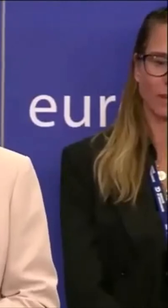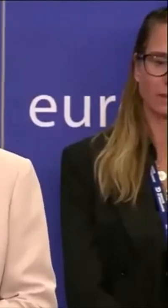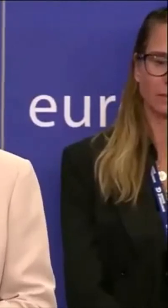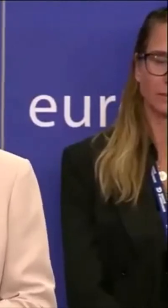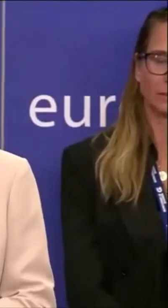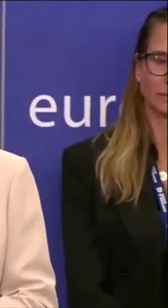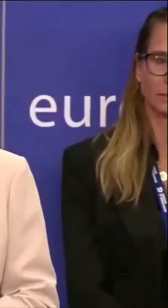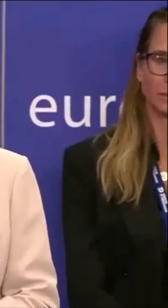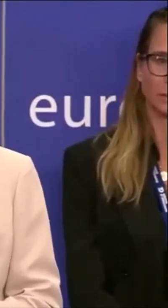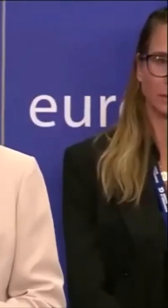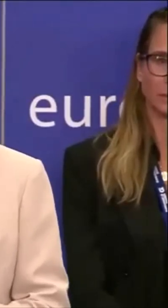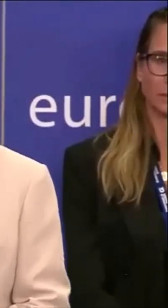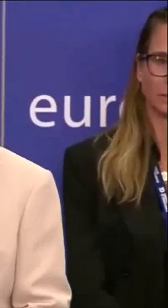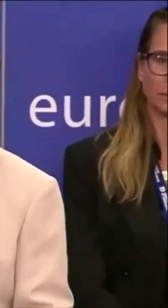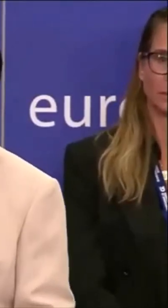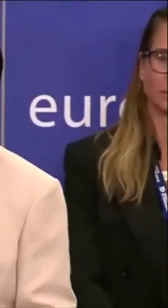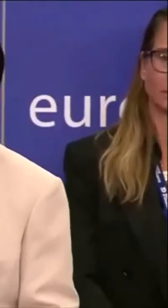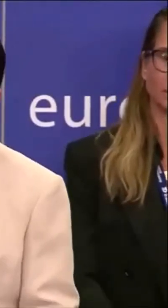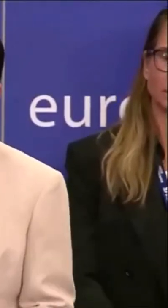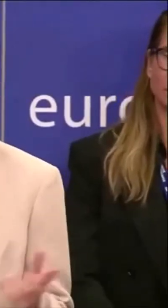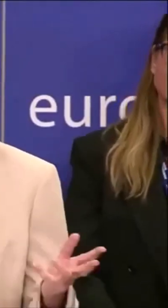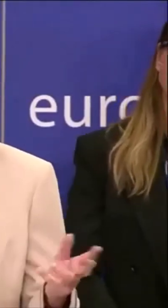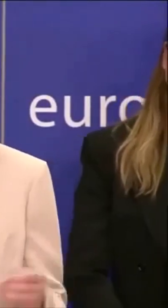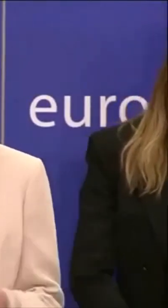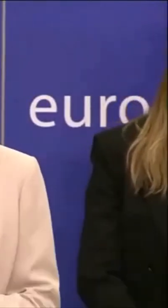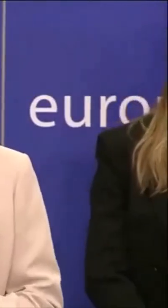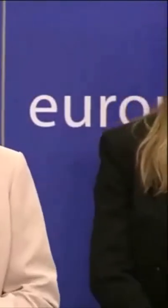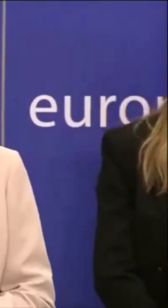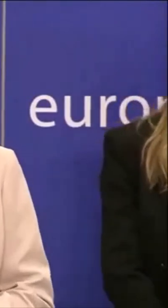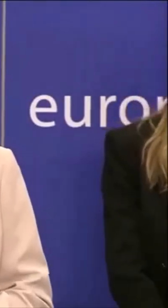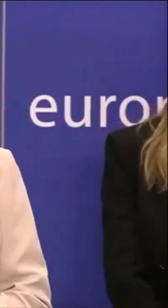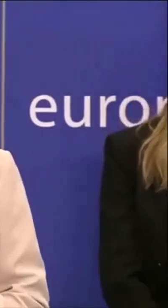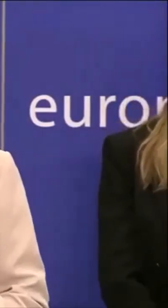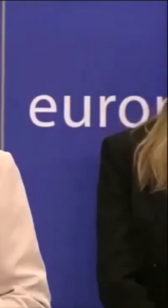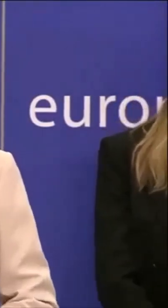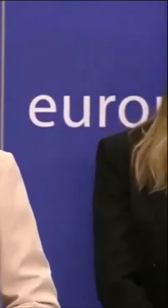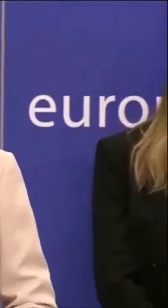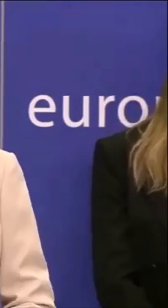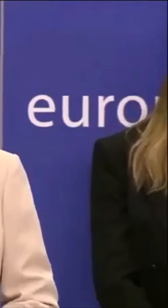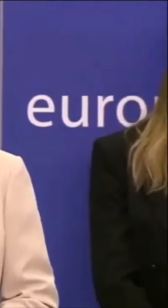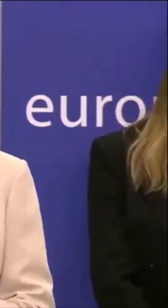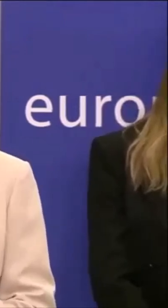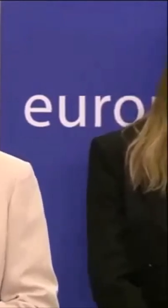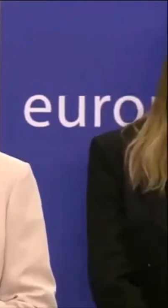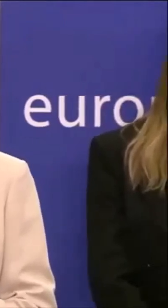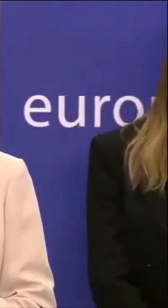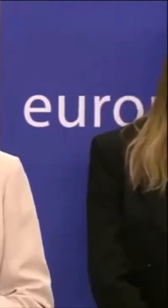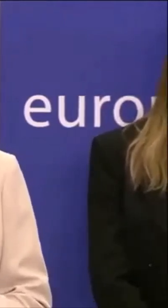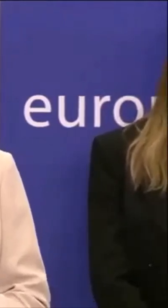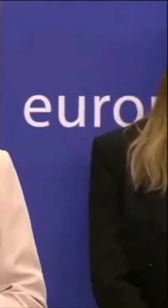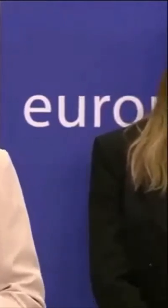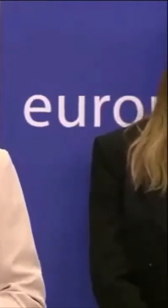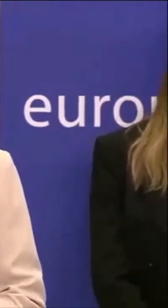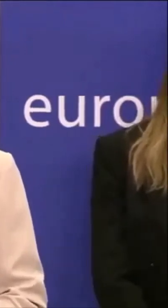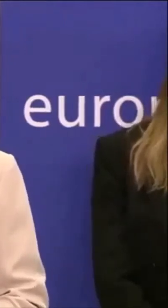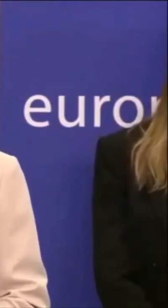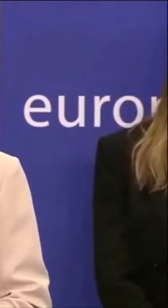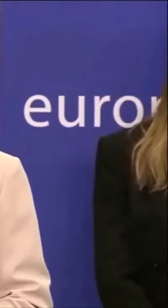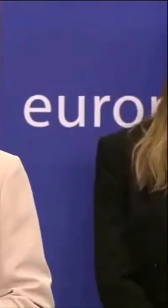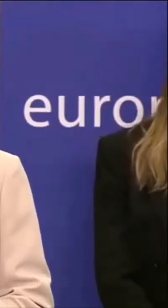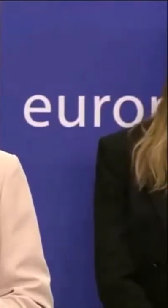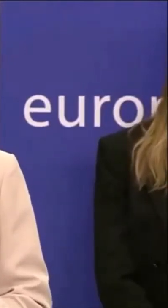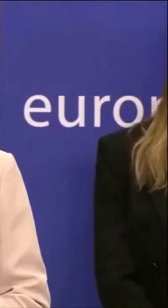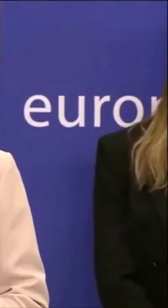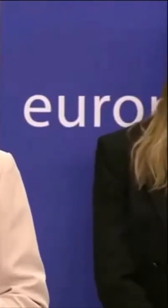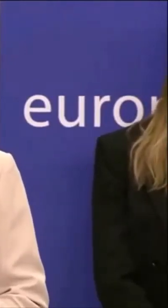show of democracy illusion to fool the peoples of Europe into thinking their interests were